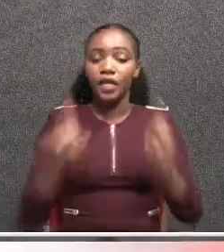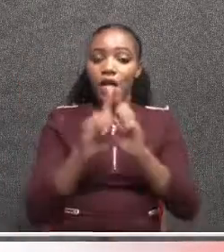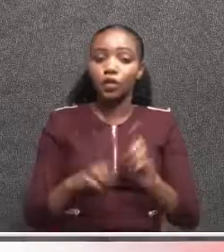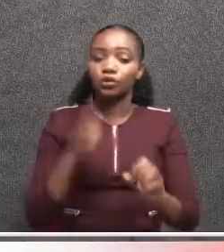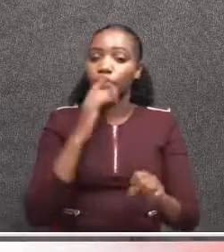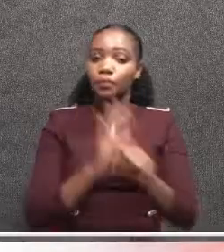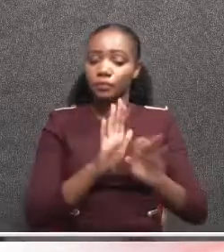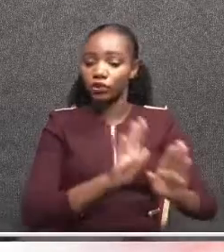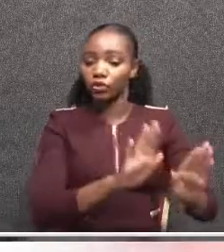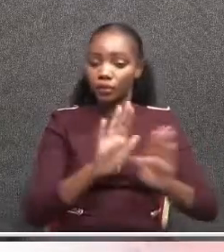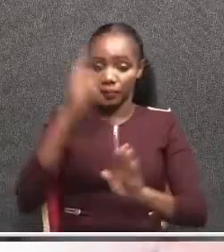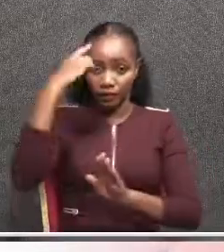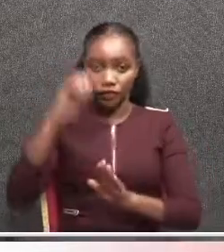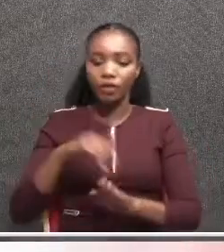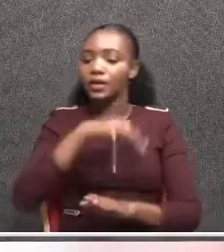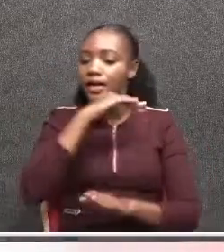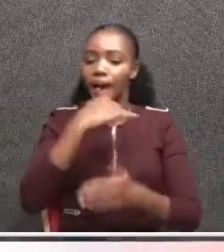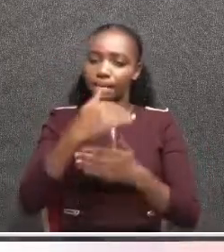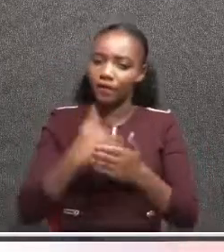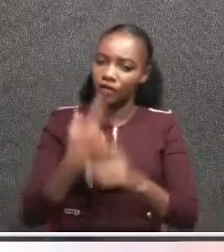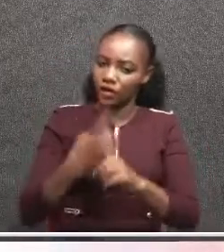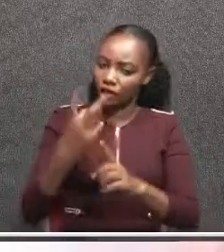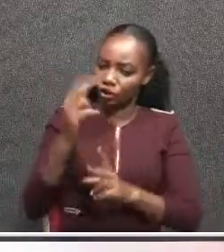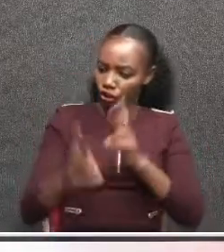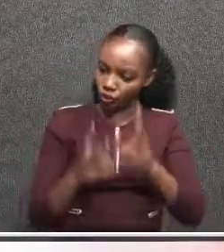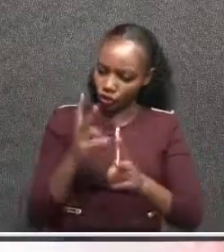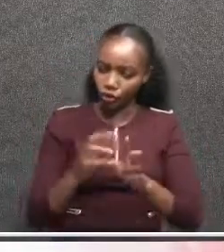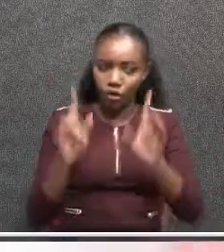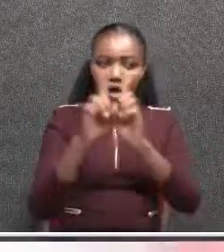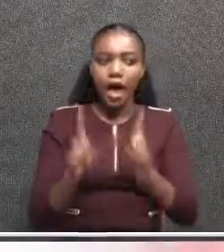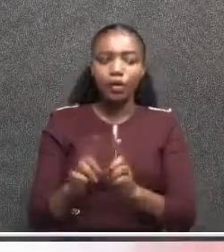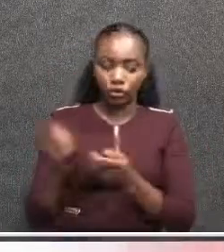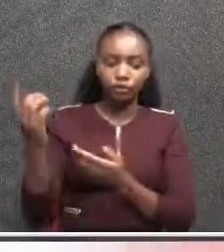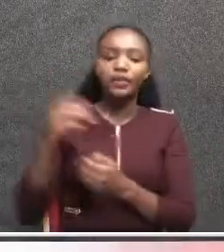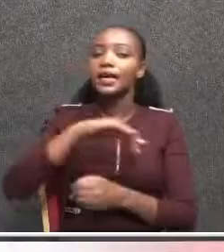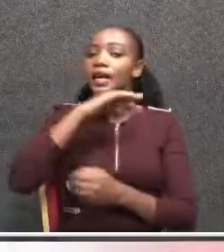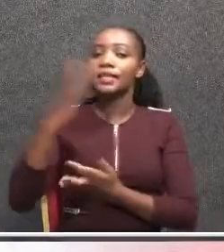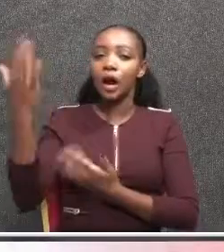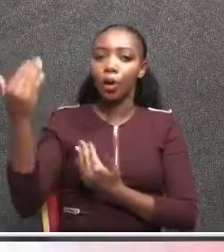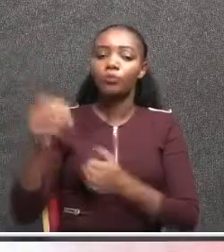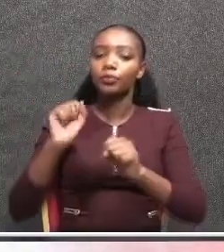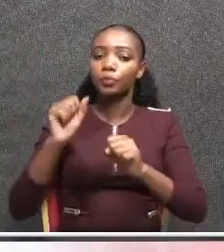for the former prime minister ahead of 2022 polls. The ODM leader hopes the recent endorsement will